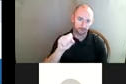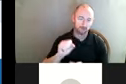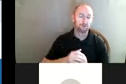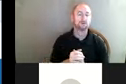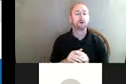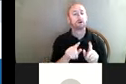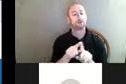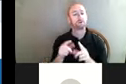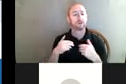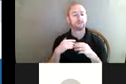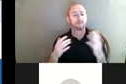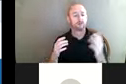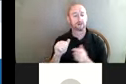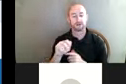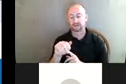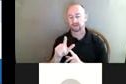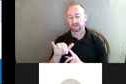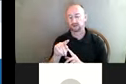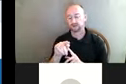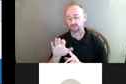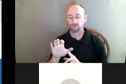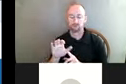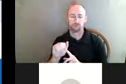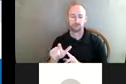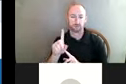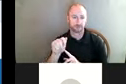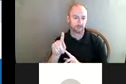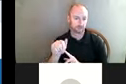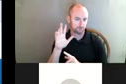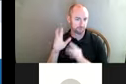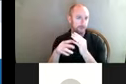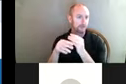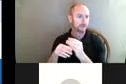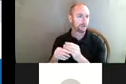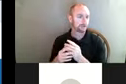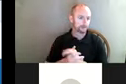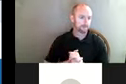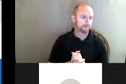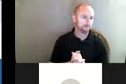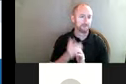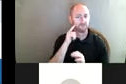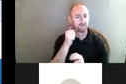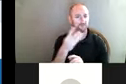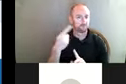But we also have a lot of analytical data to add that we'll be adding over the next several